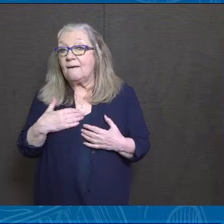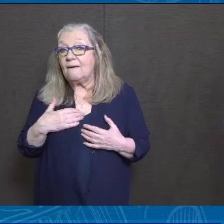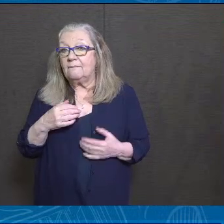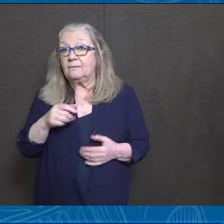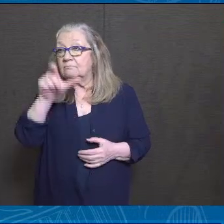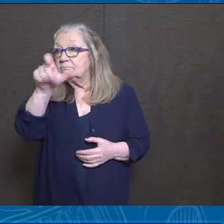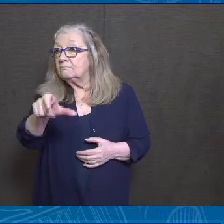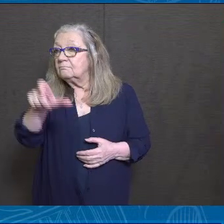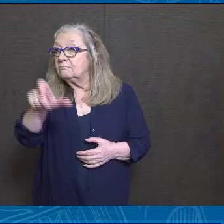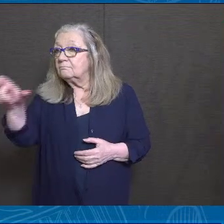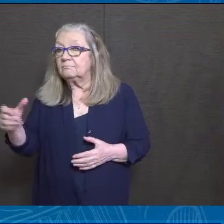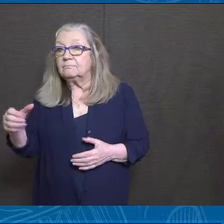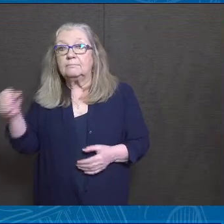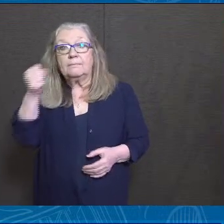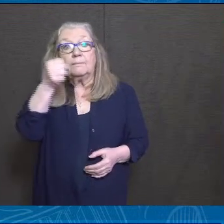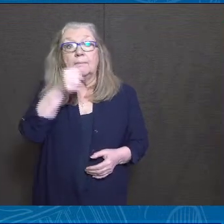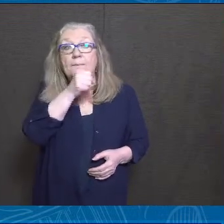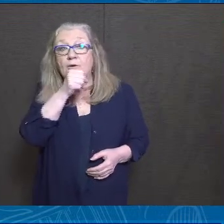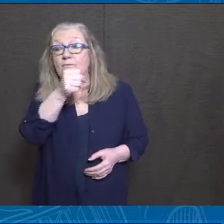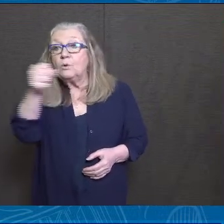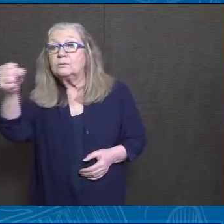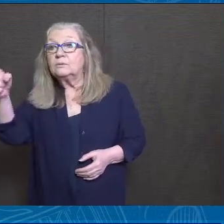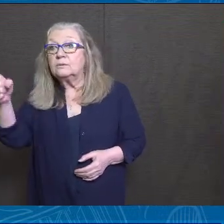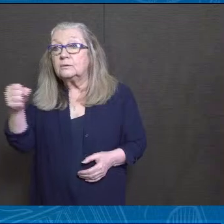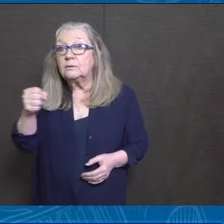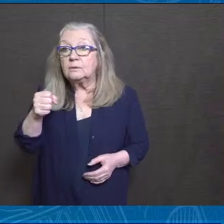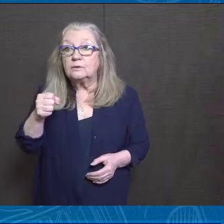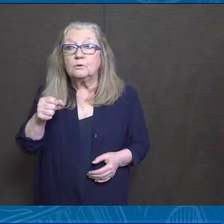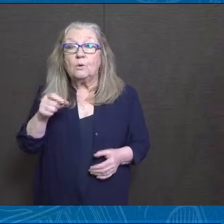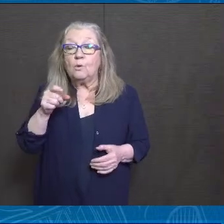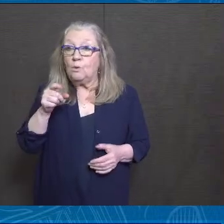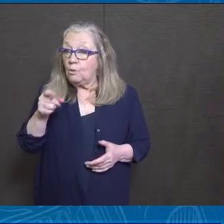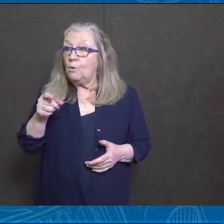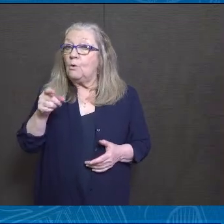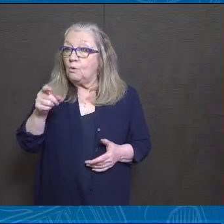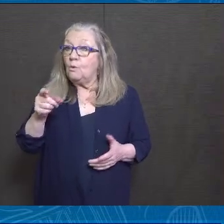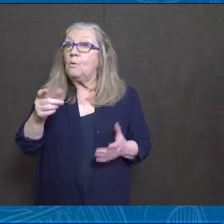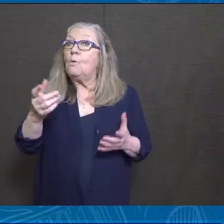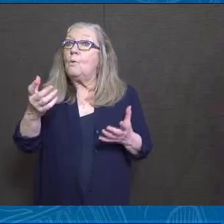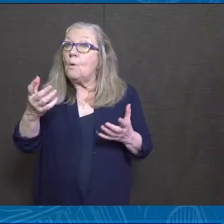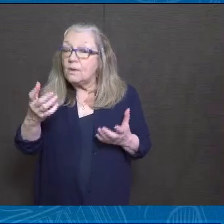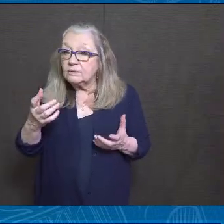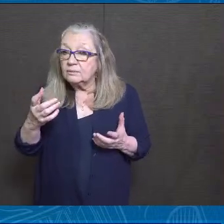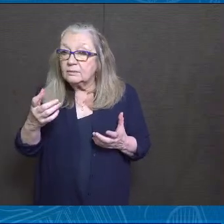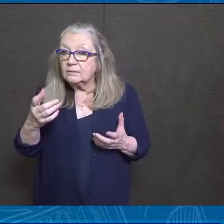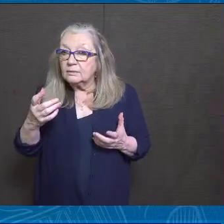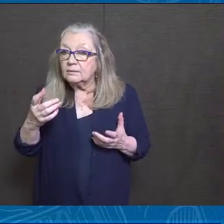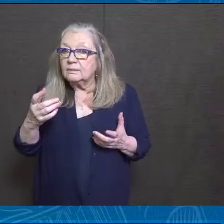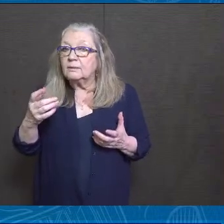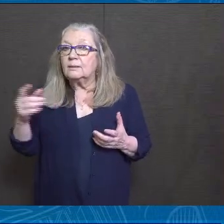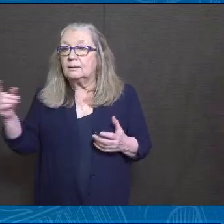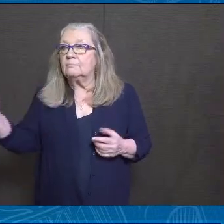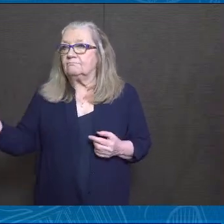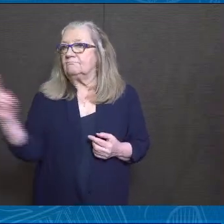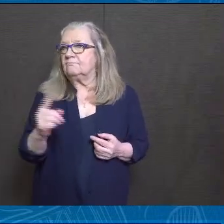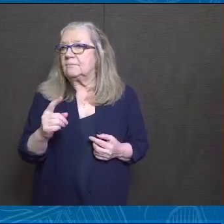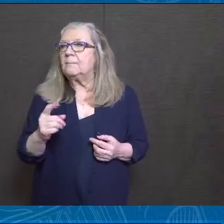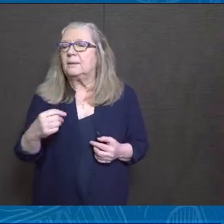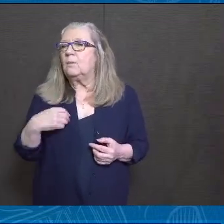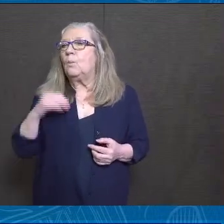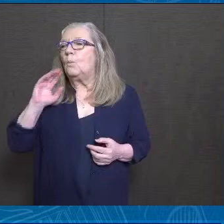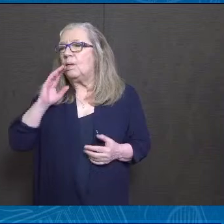dotted around the room, so please make your way to those, but we will come to that session after we've gone through